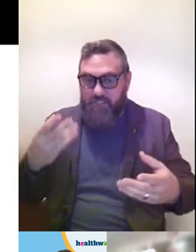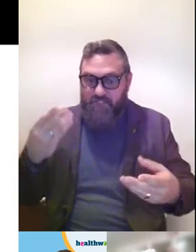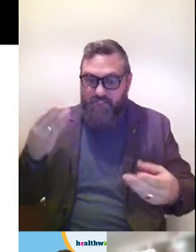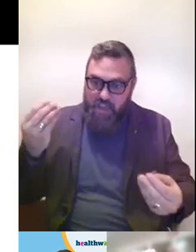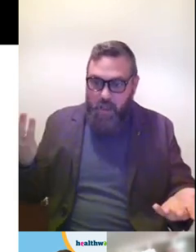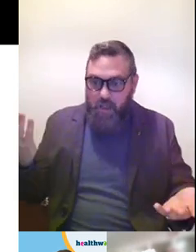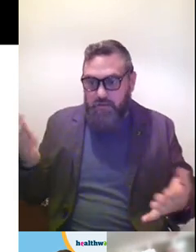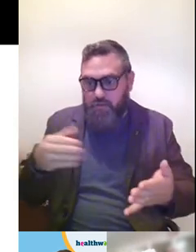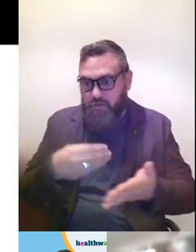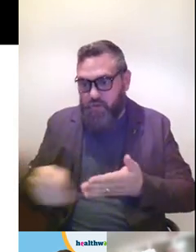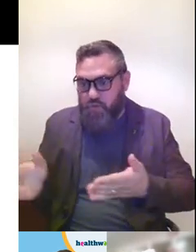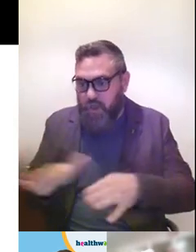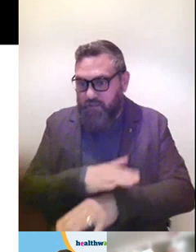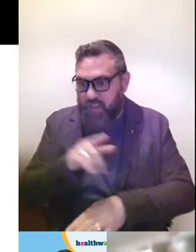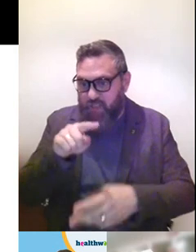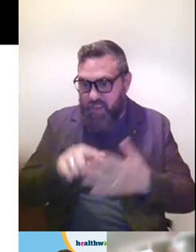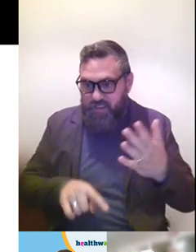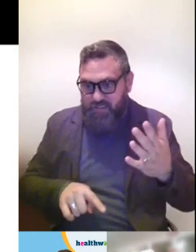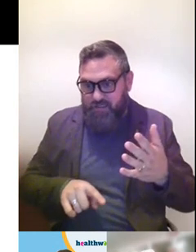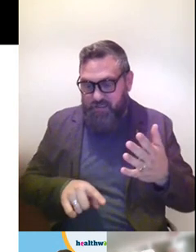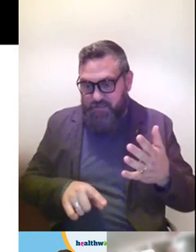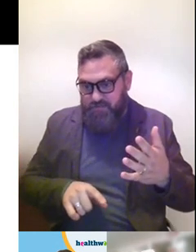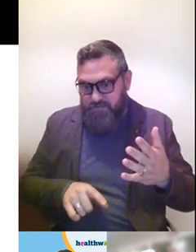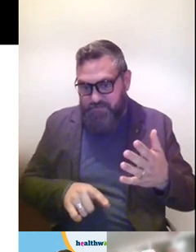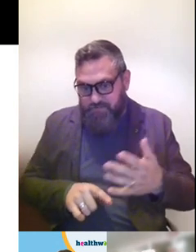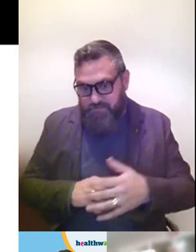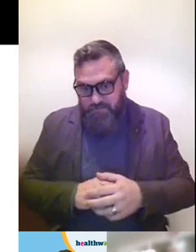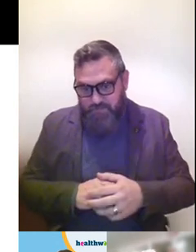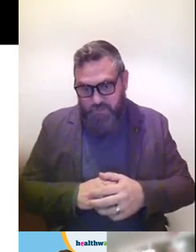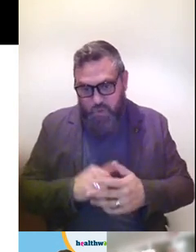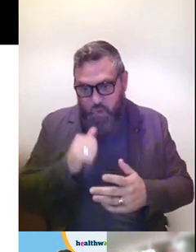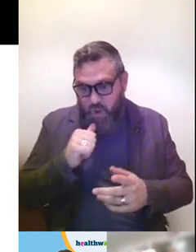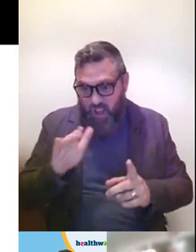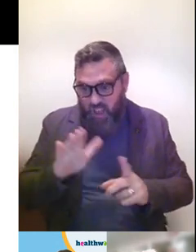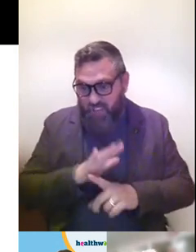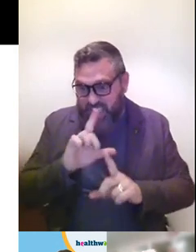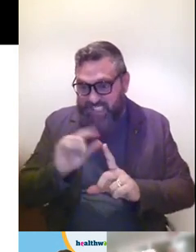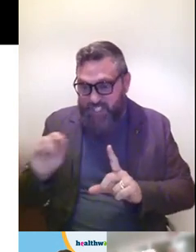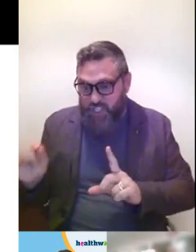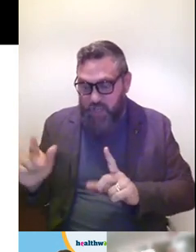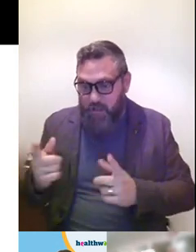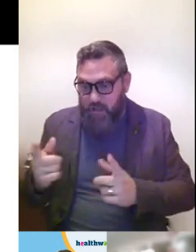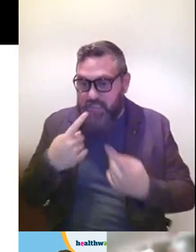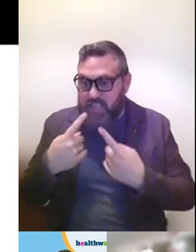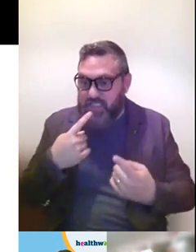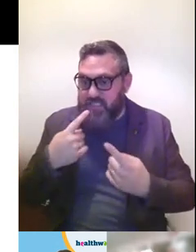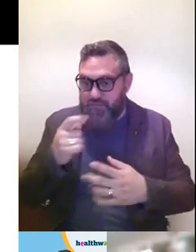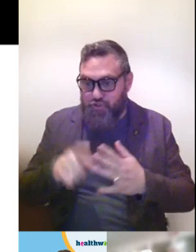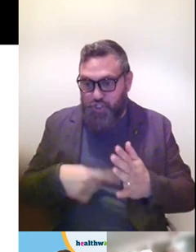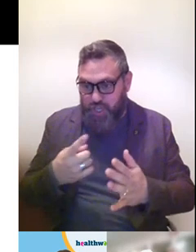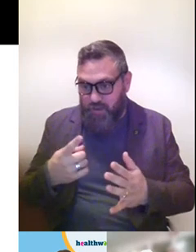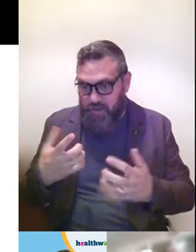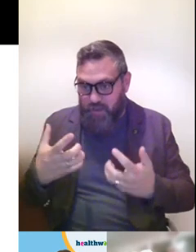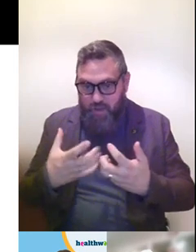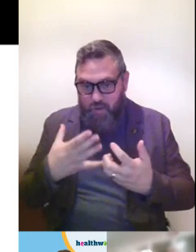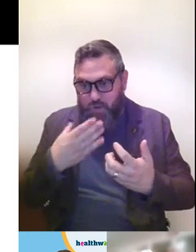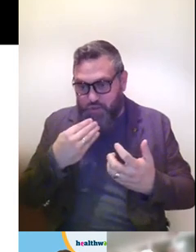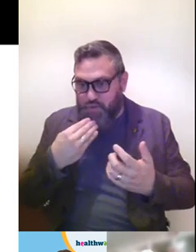financing of some of this, and it will certainly cover some of the digital data projects and how we use data